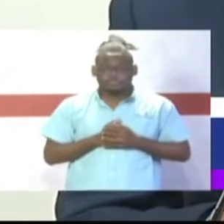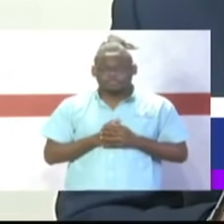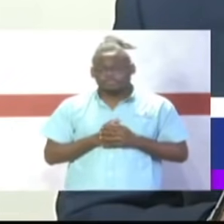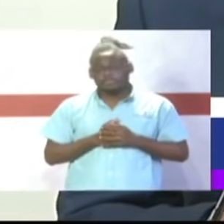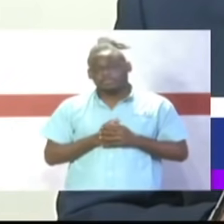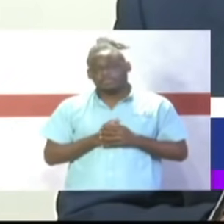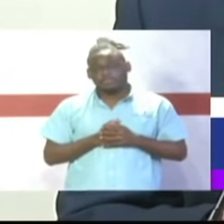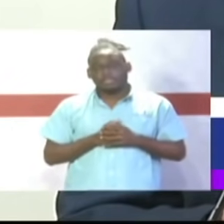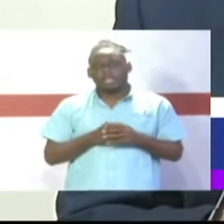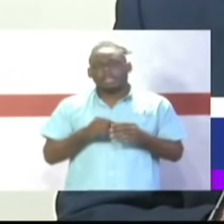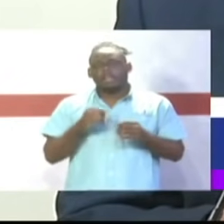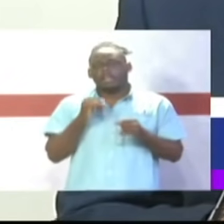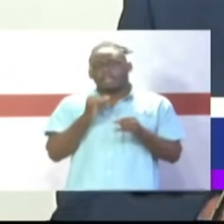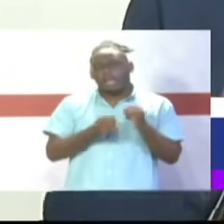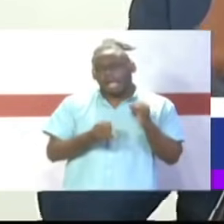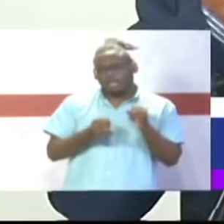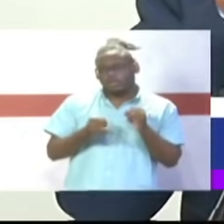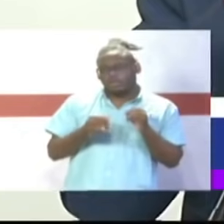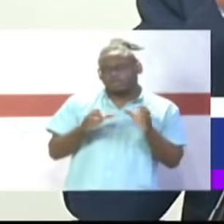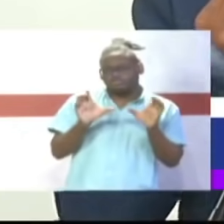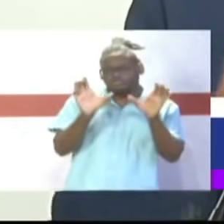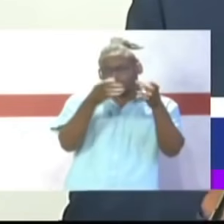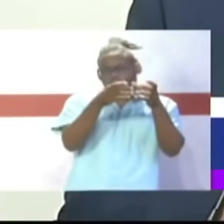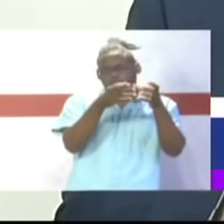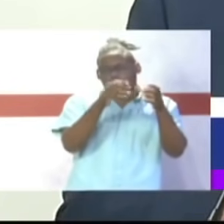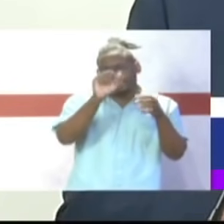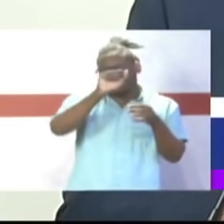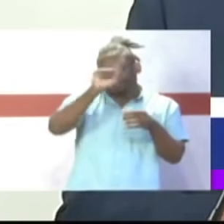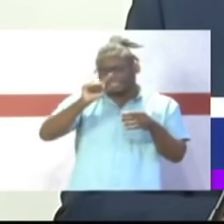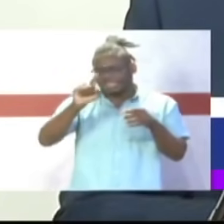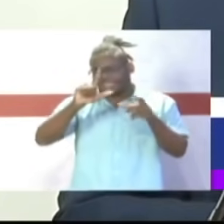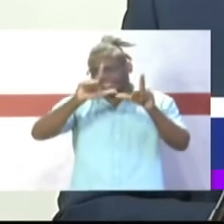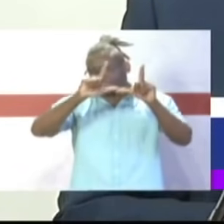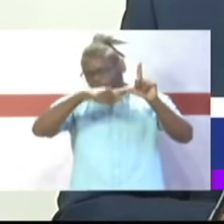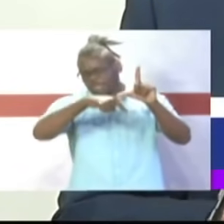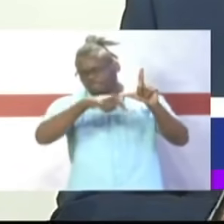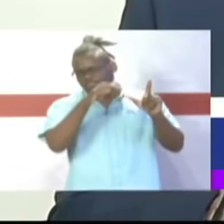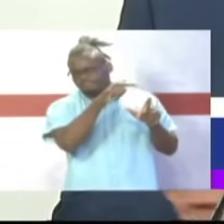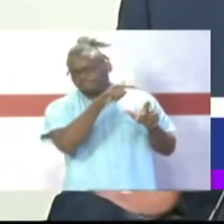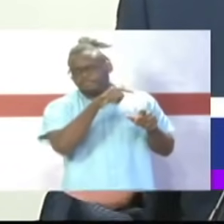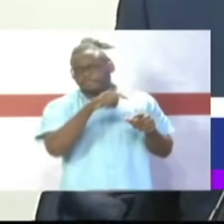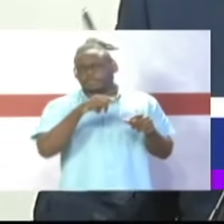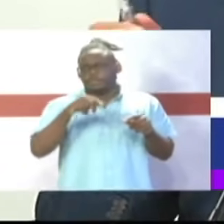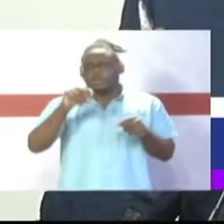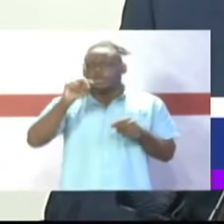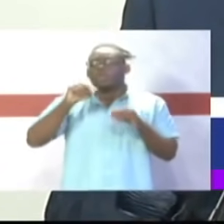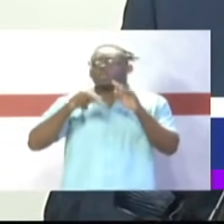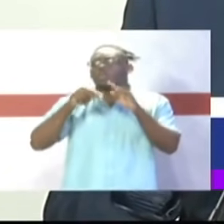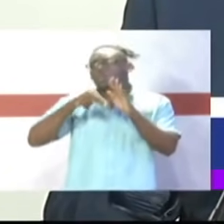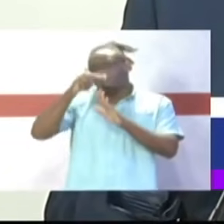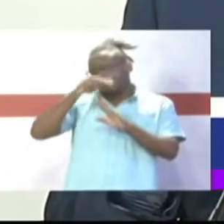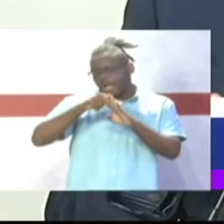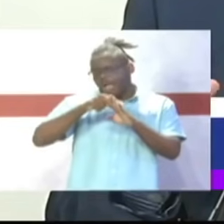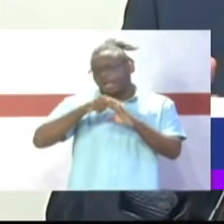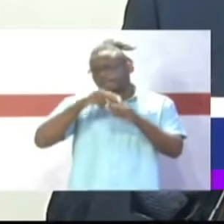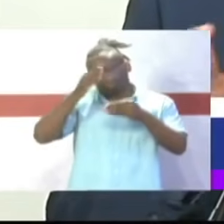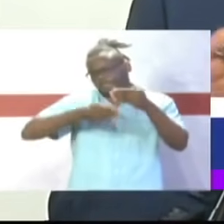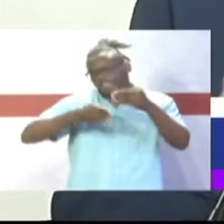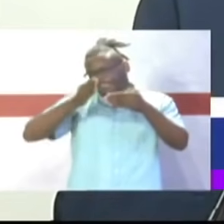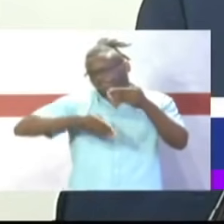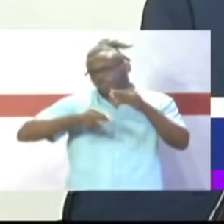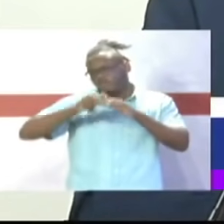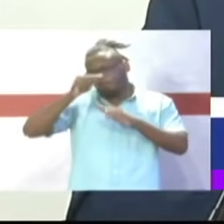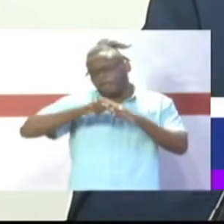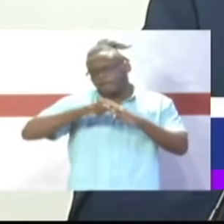last batch of AstraZeneca is expiring at the end of November. We have reserved those doses